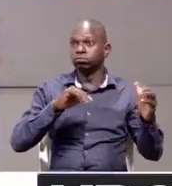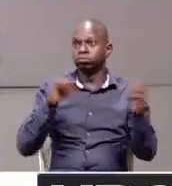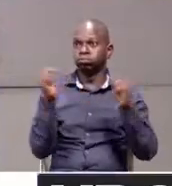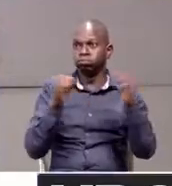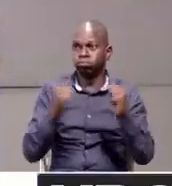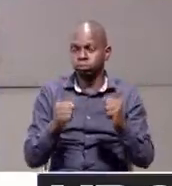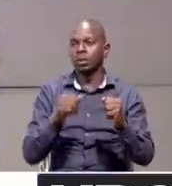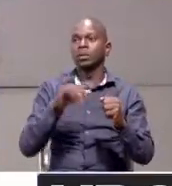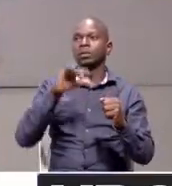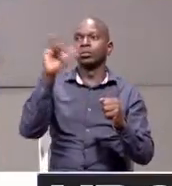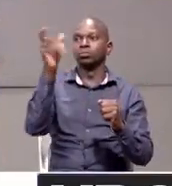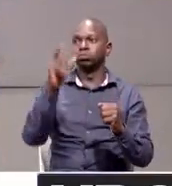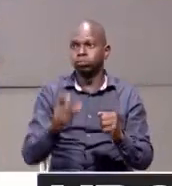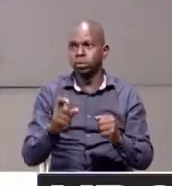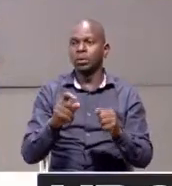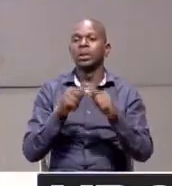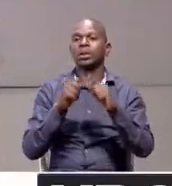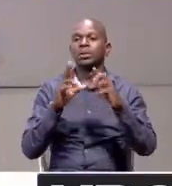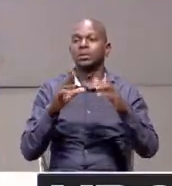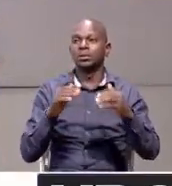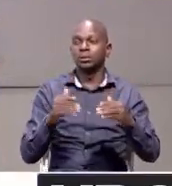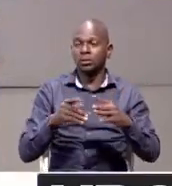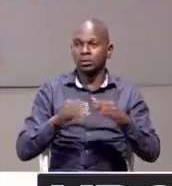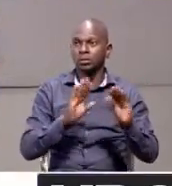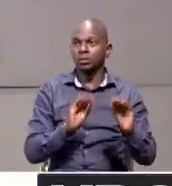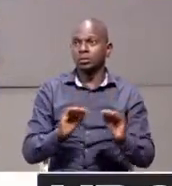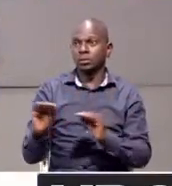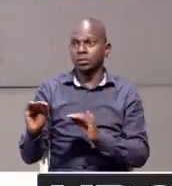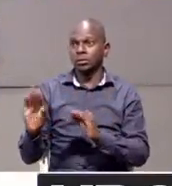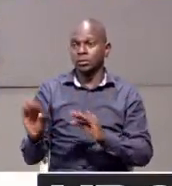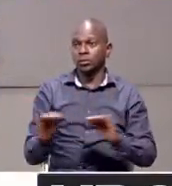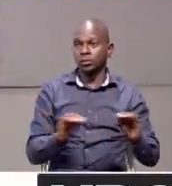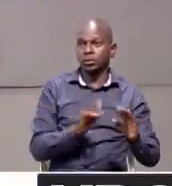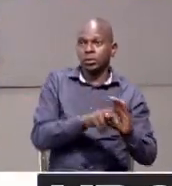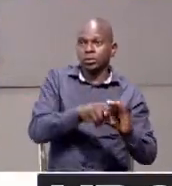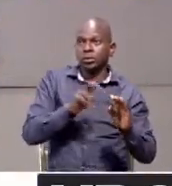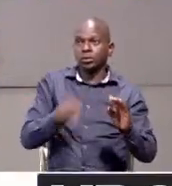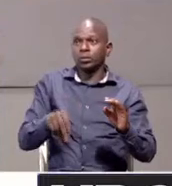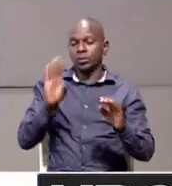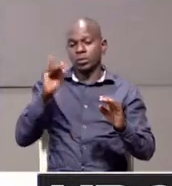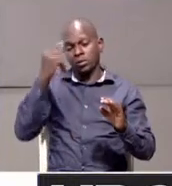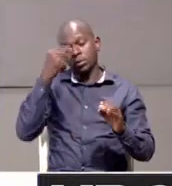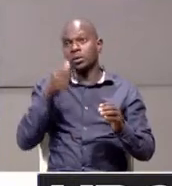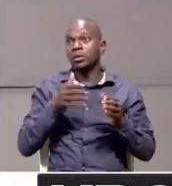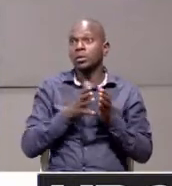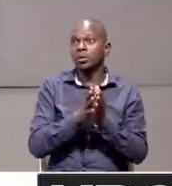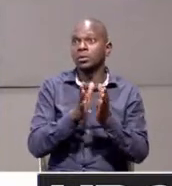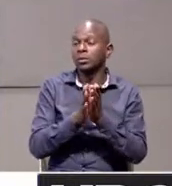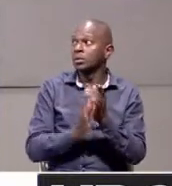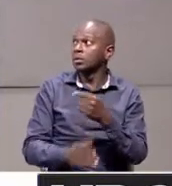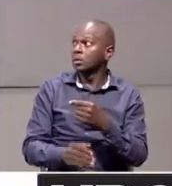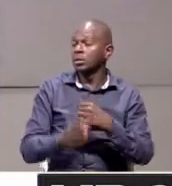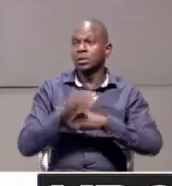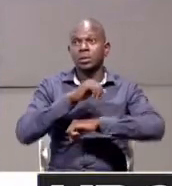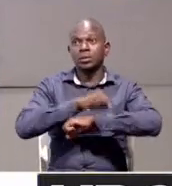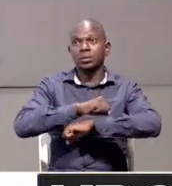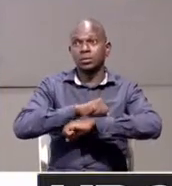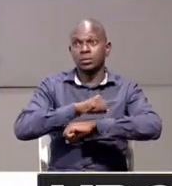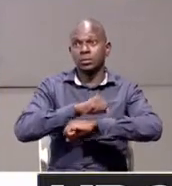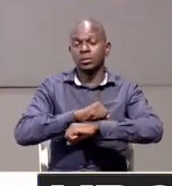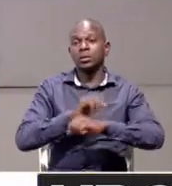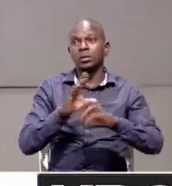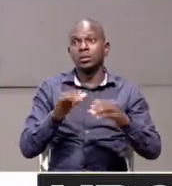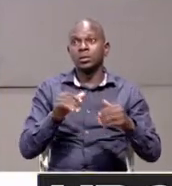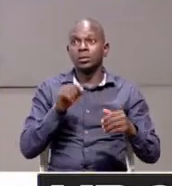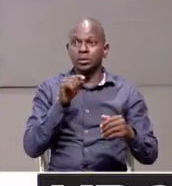that, they can actually go away or relocate or evacuate, as the government is telling them. In schools, just like this one, Mount St. Mary's